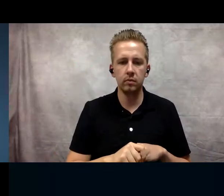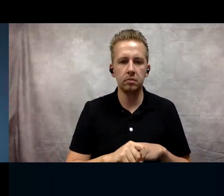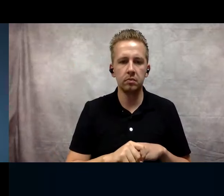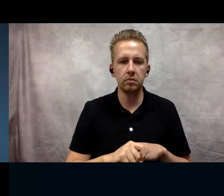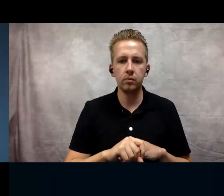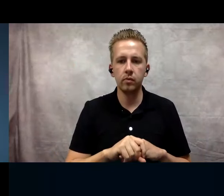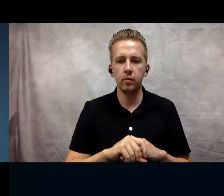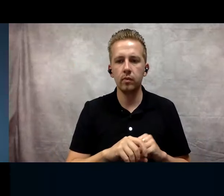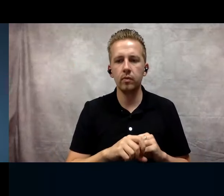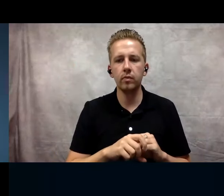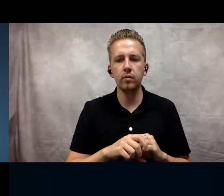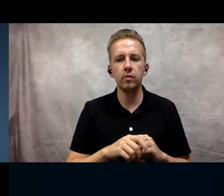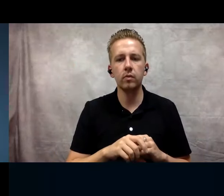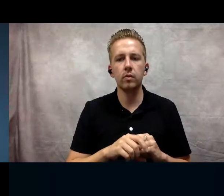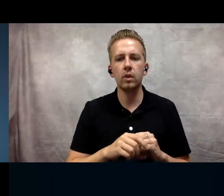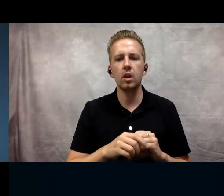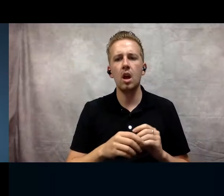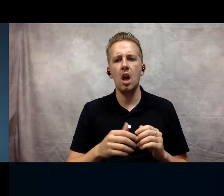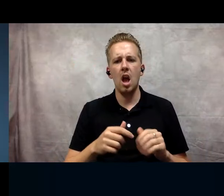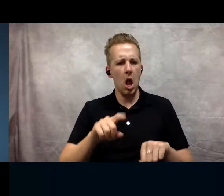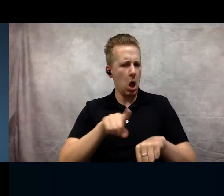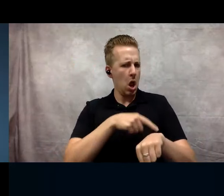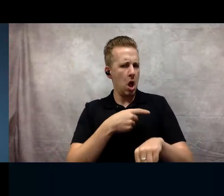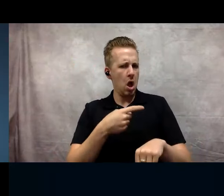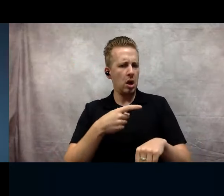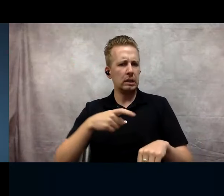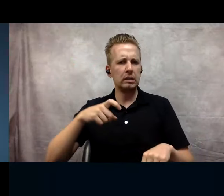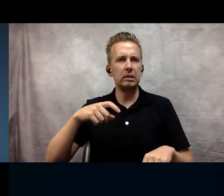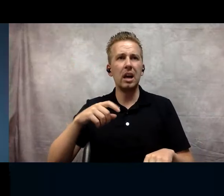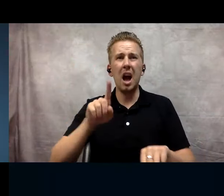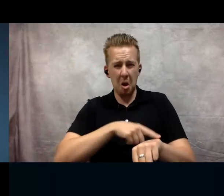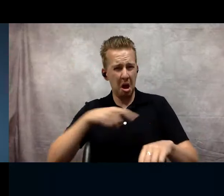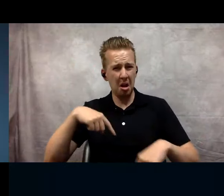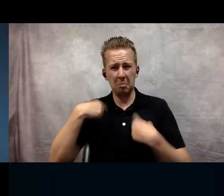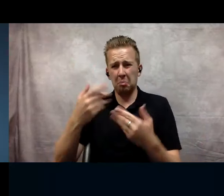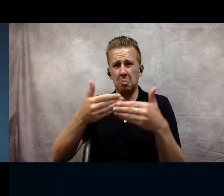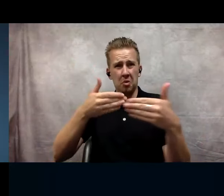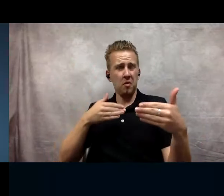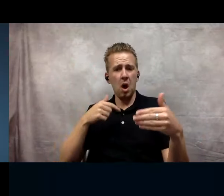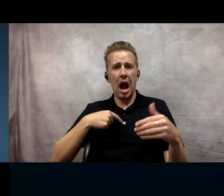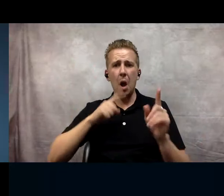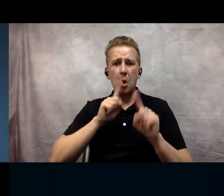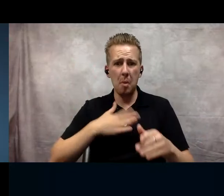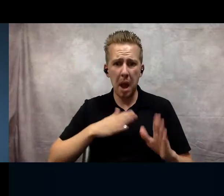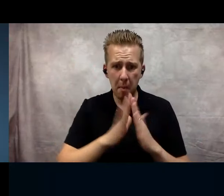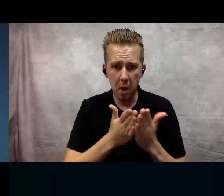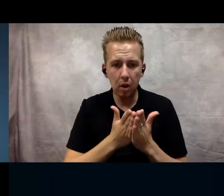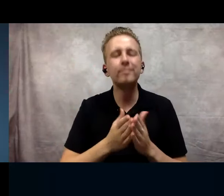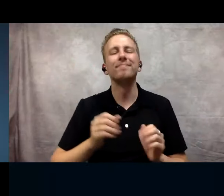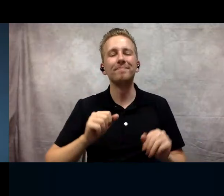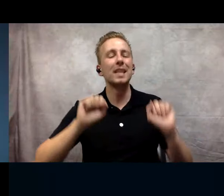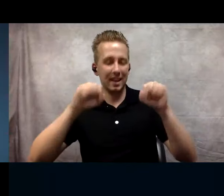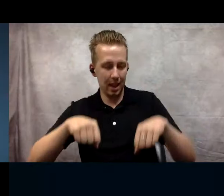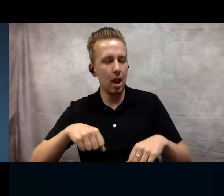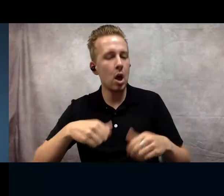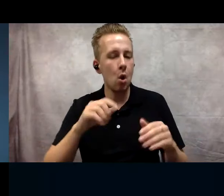How long do we have to order our books? To order your books, you can order them as of now. I recommend